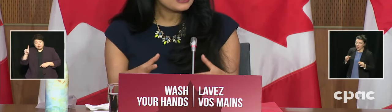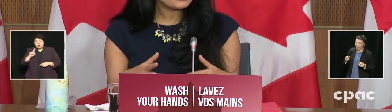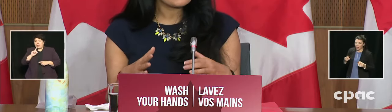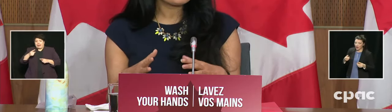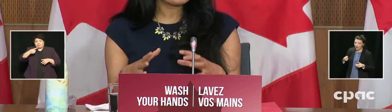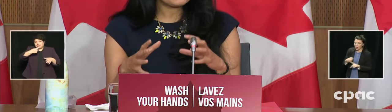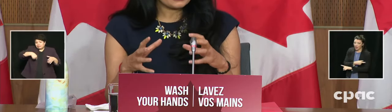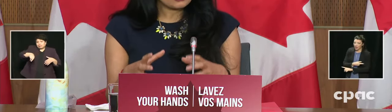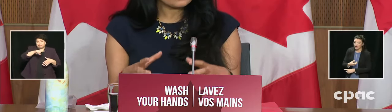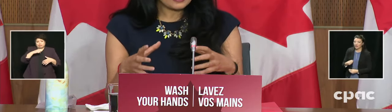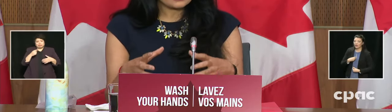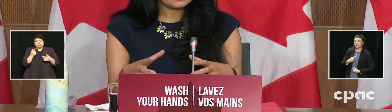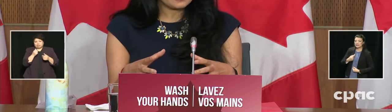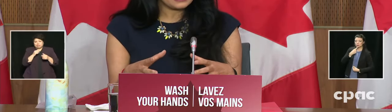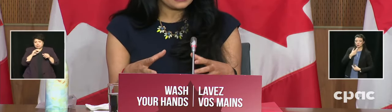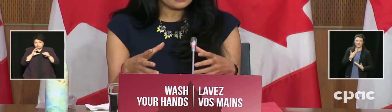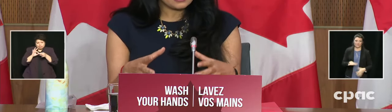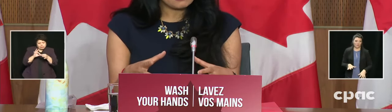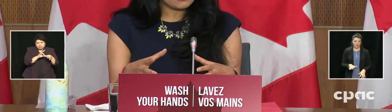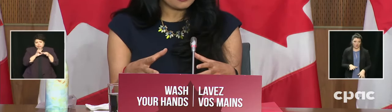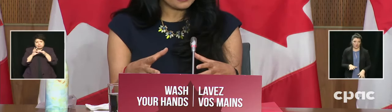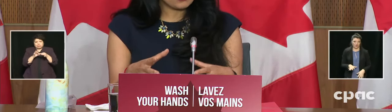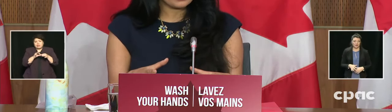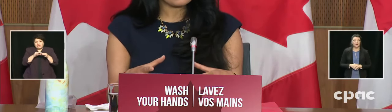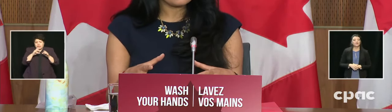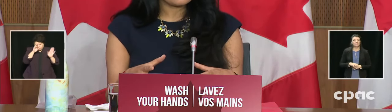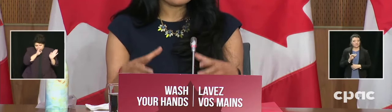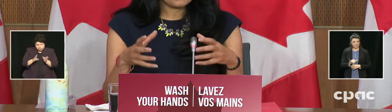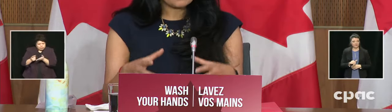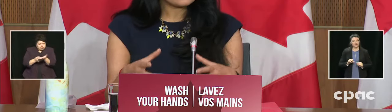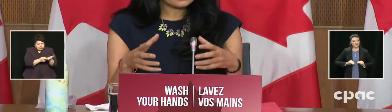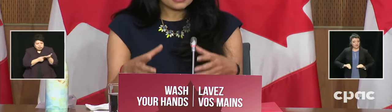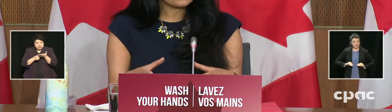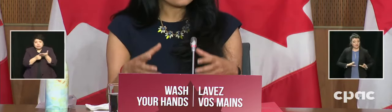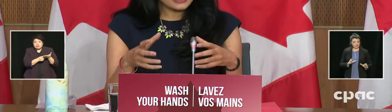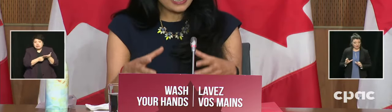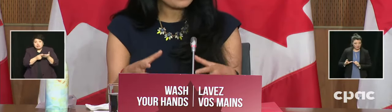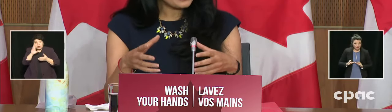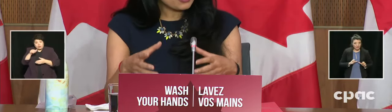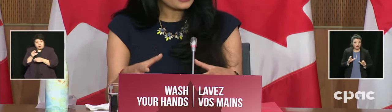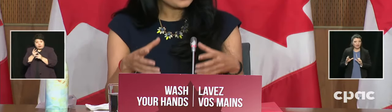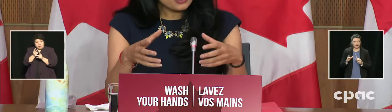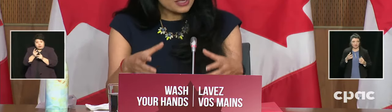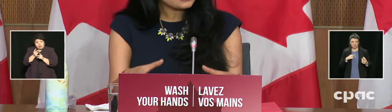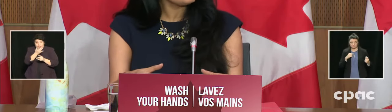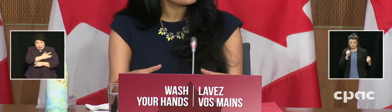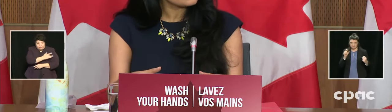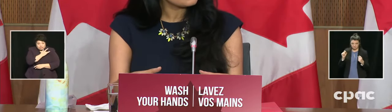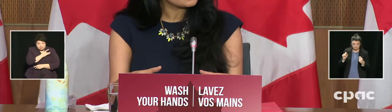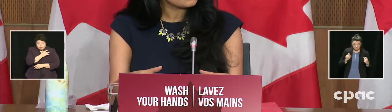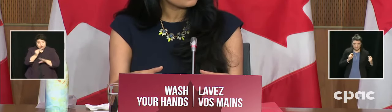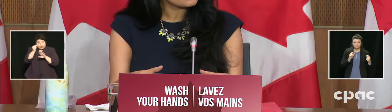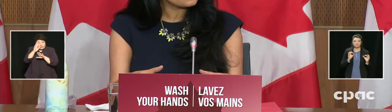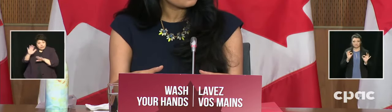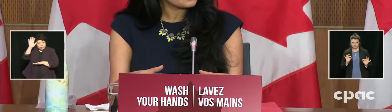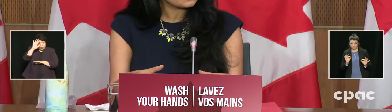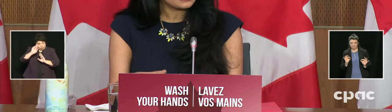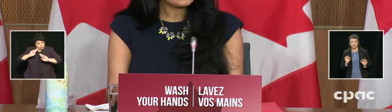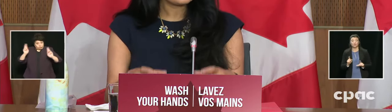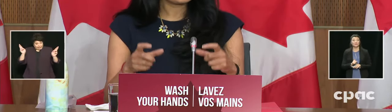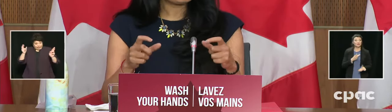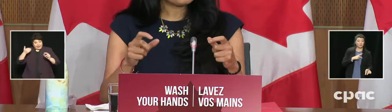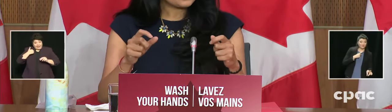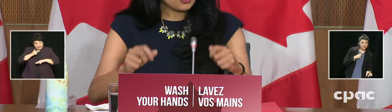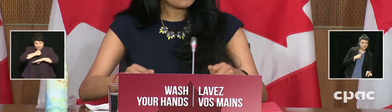together. But it also has to be in that environment where the provinces and territories have to be ready to receive those